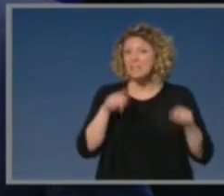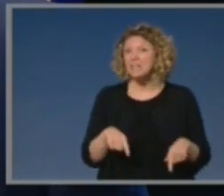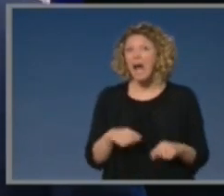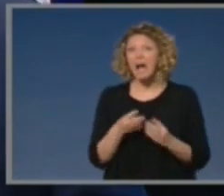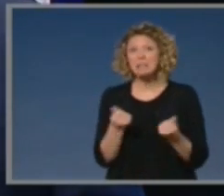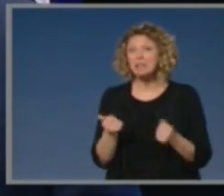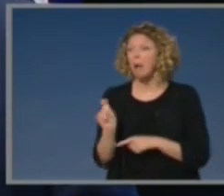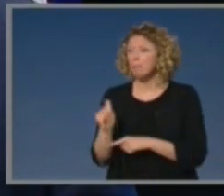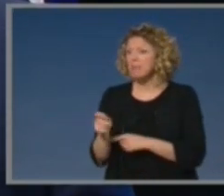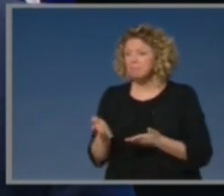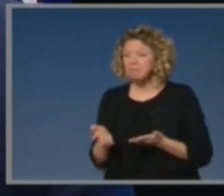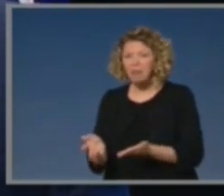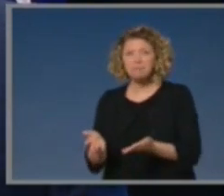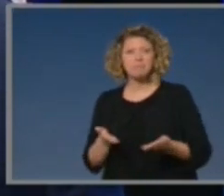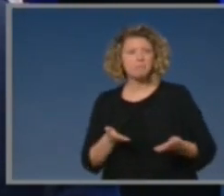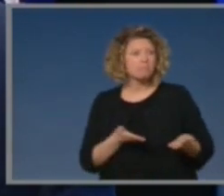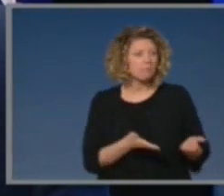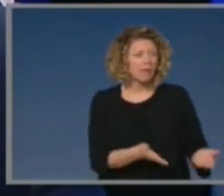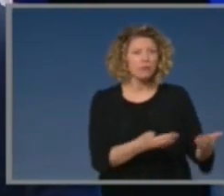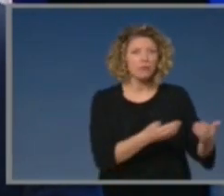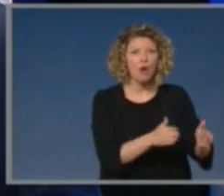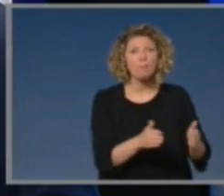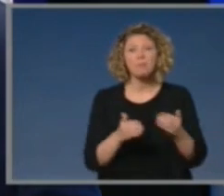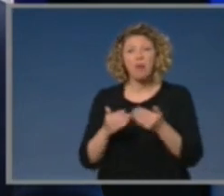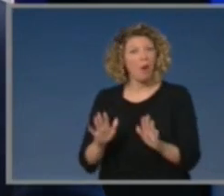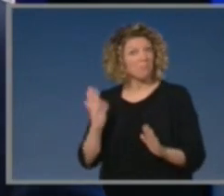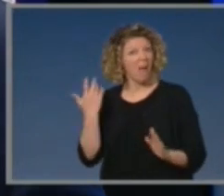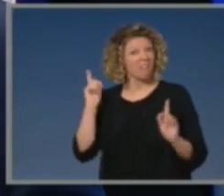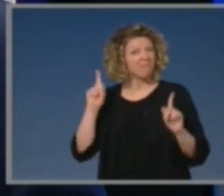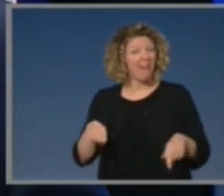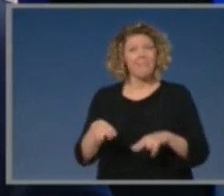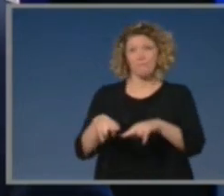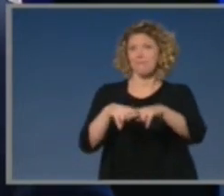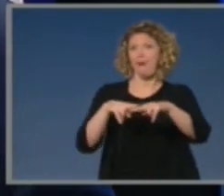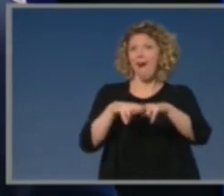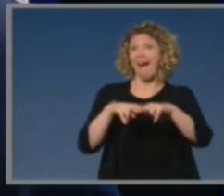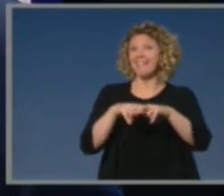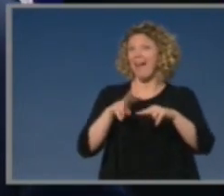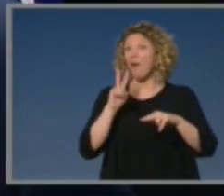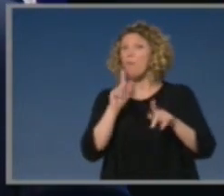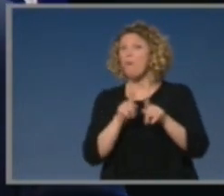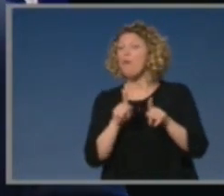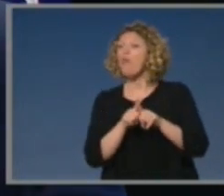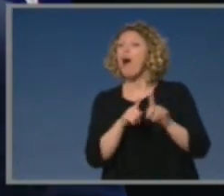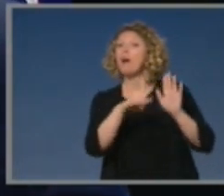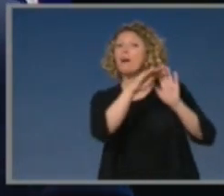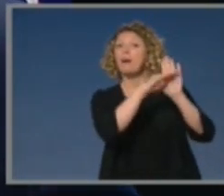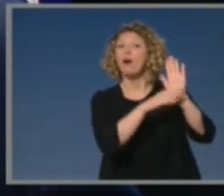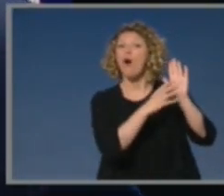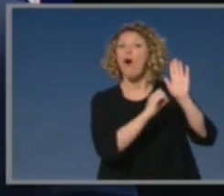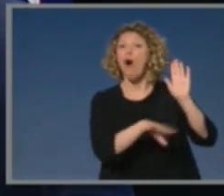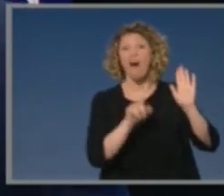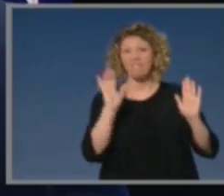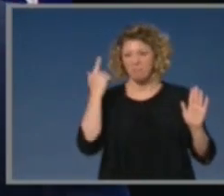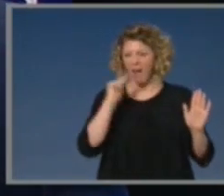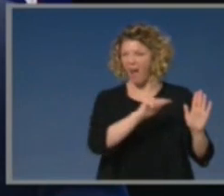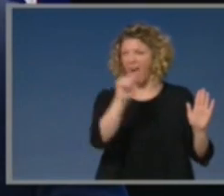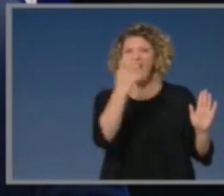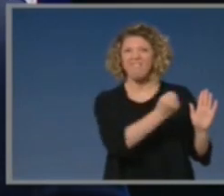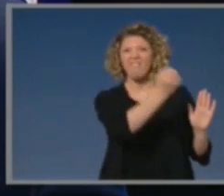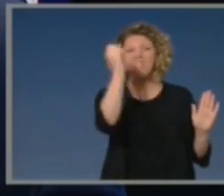restrictions. I would expect that on Friday there will be some restrictions which are formally eased, which many states have already moved on. Others are yet to move